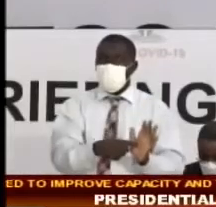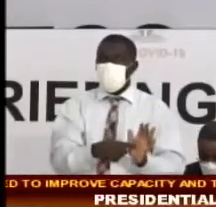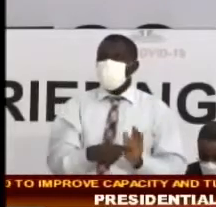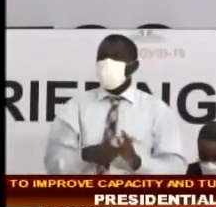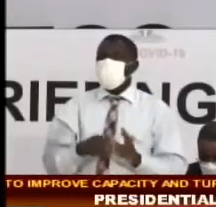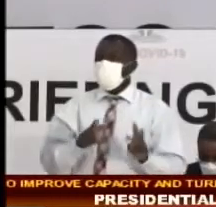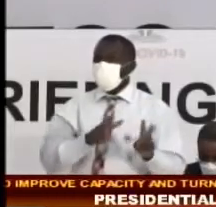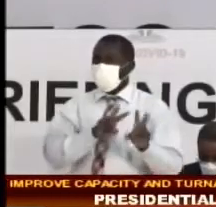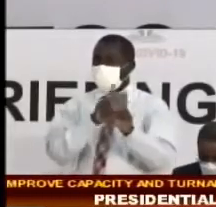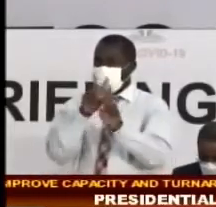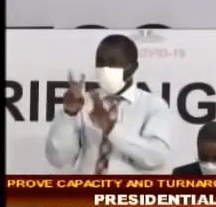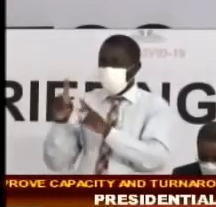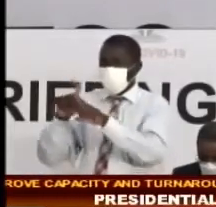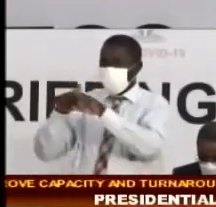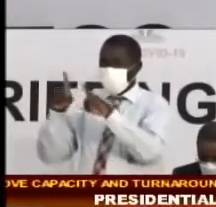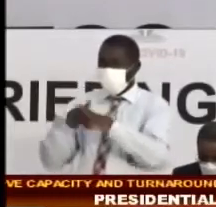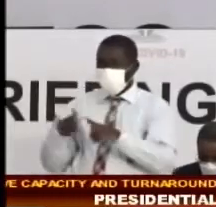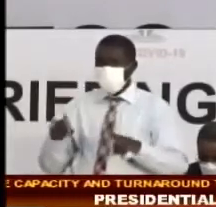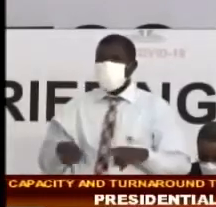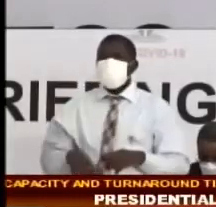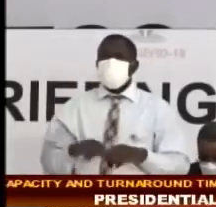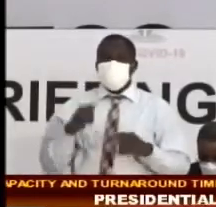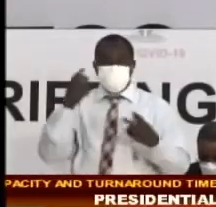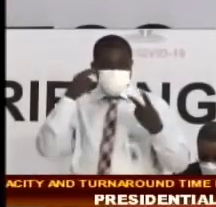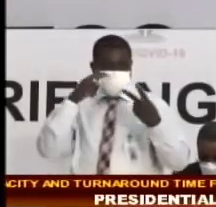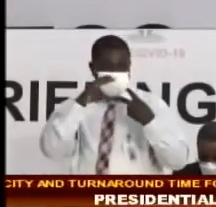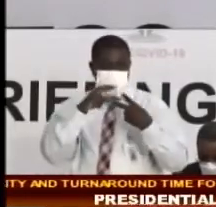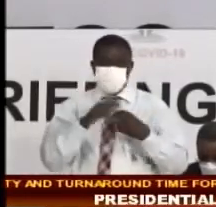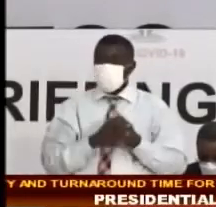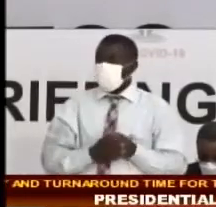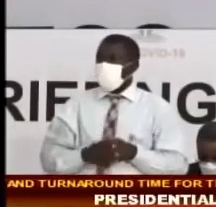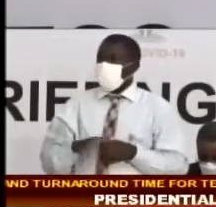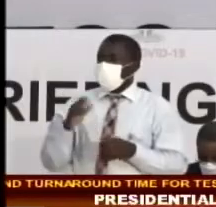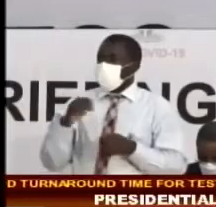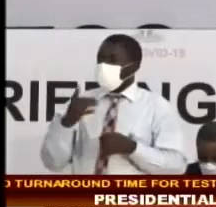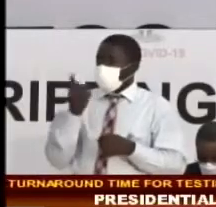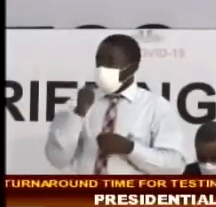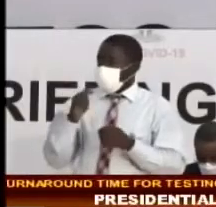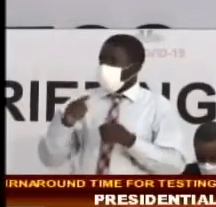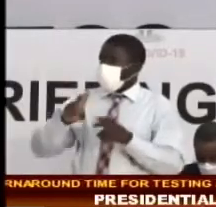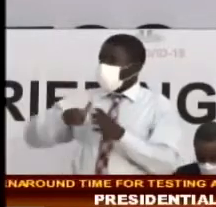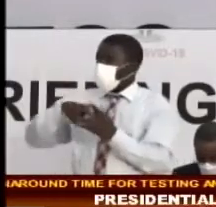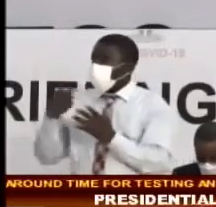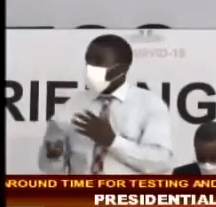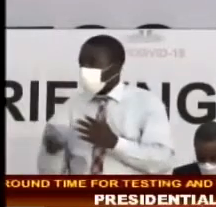viewpoints. The Commission has warned that failure to adhere strictly to